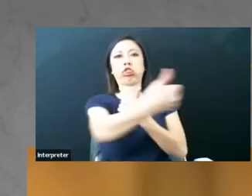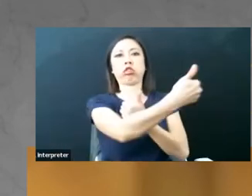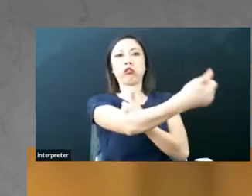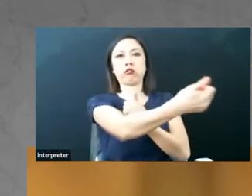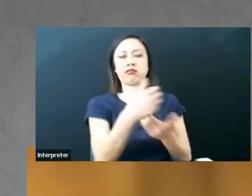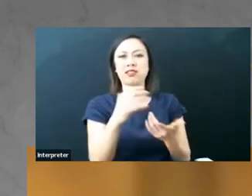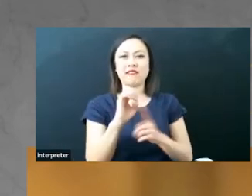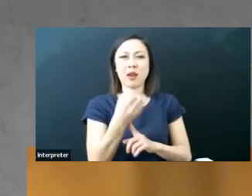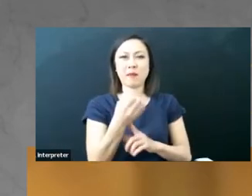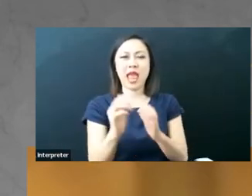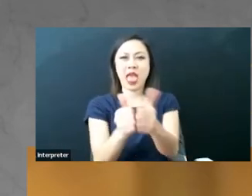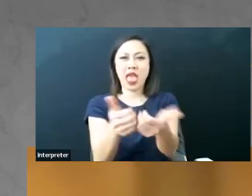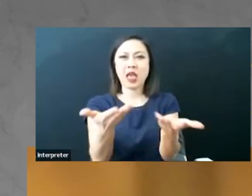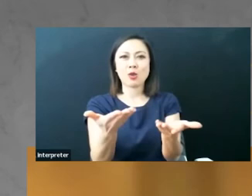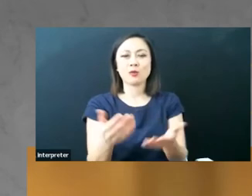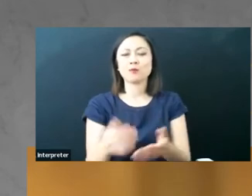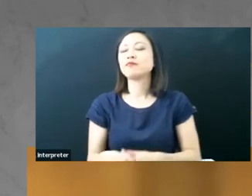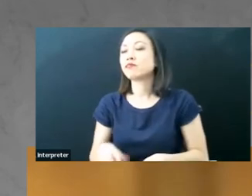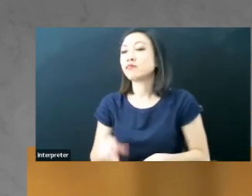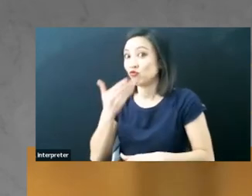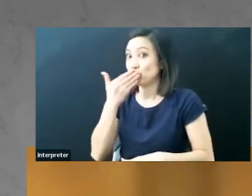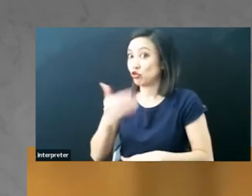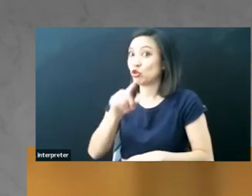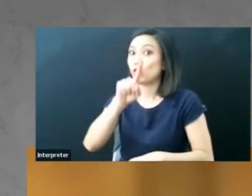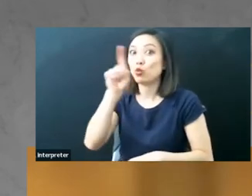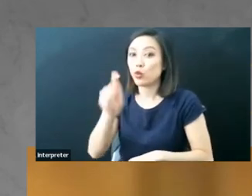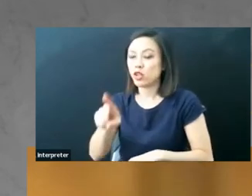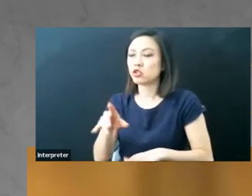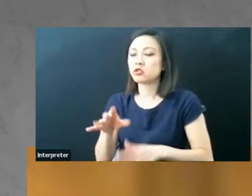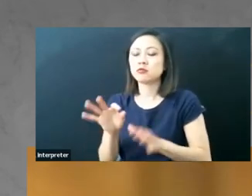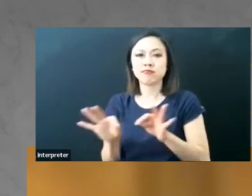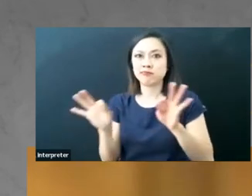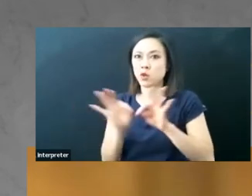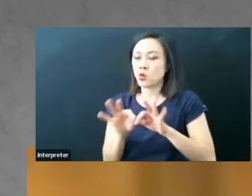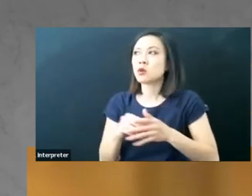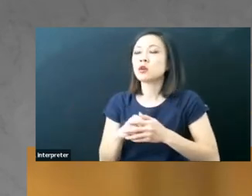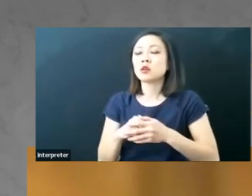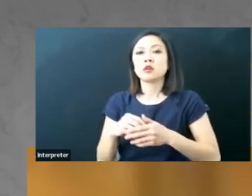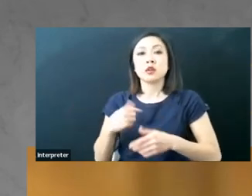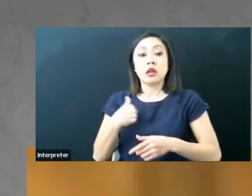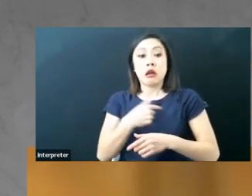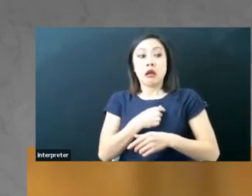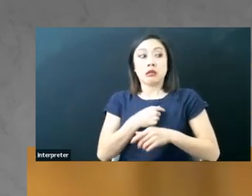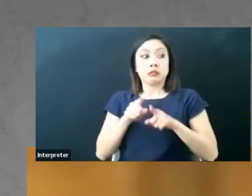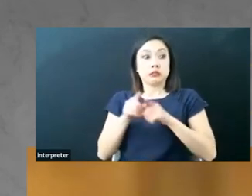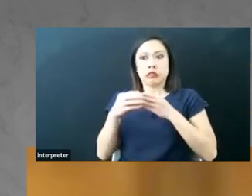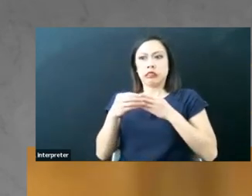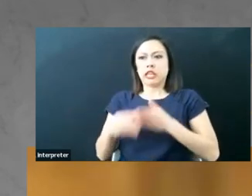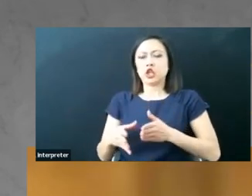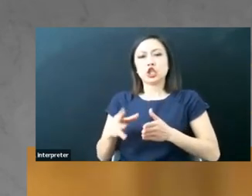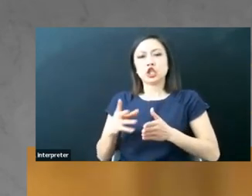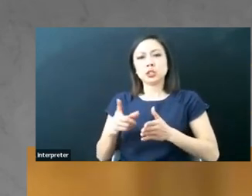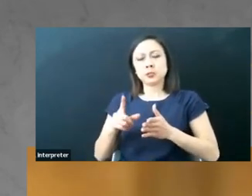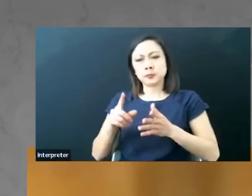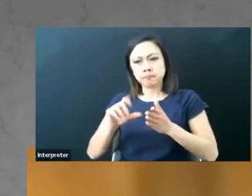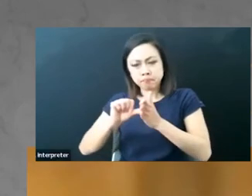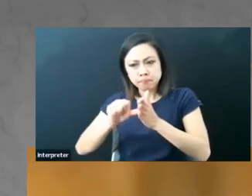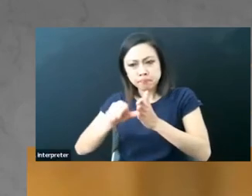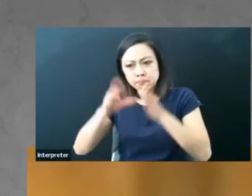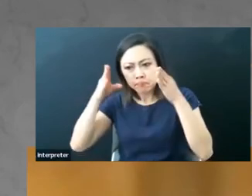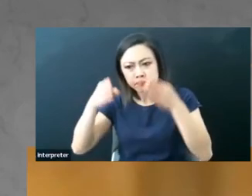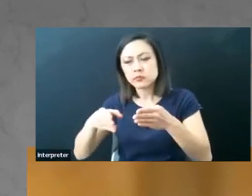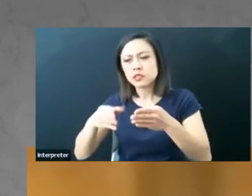important question. I think for all of us as leaders, it puts a really important point on how do you make sure you're bringing people together